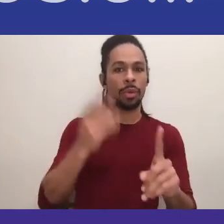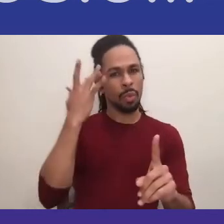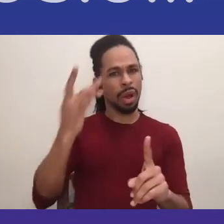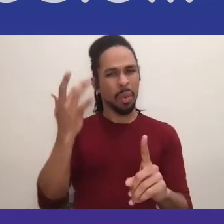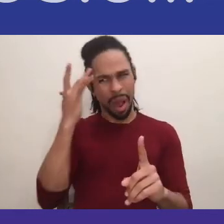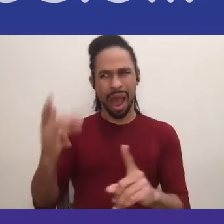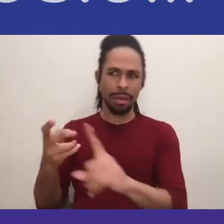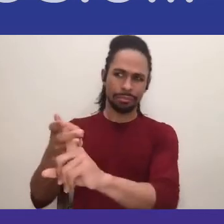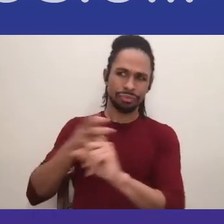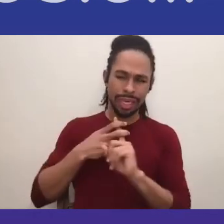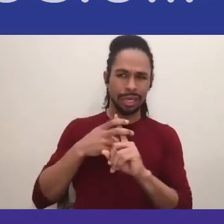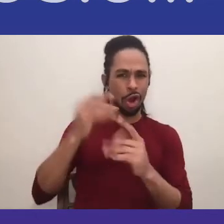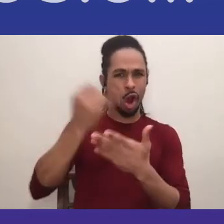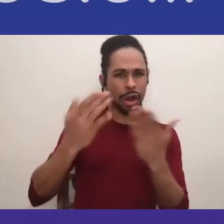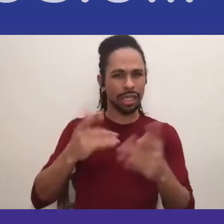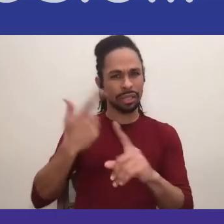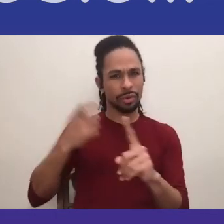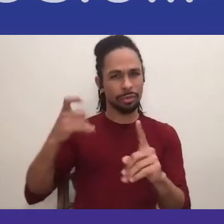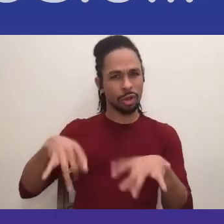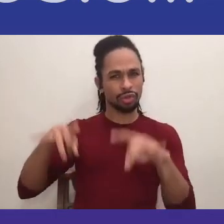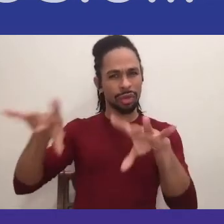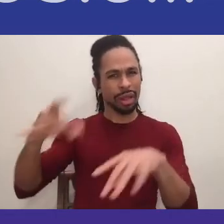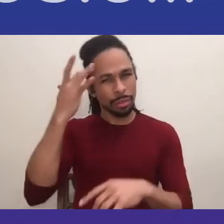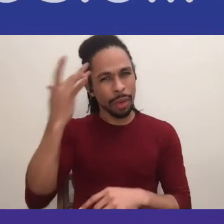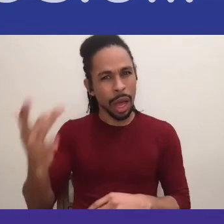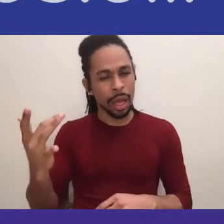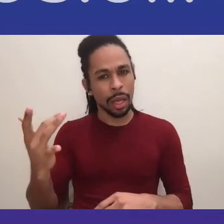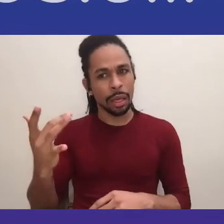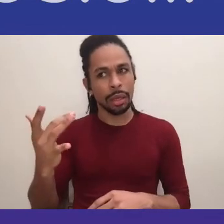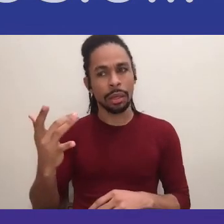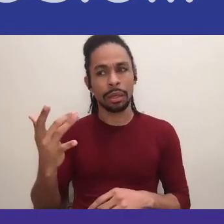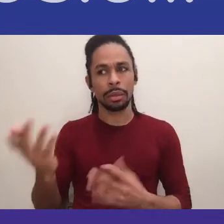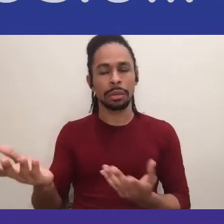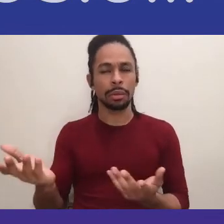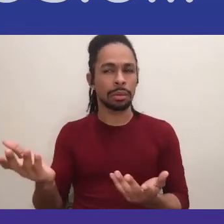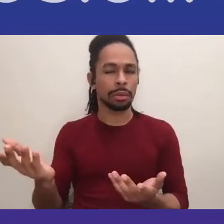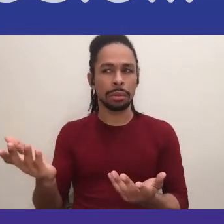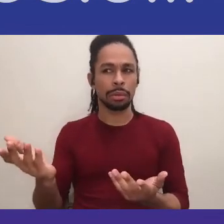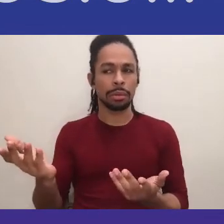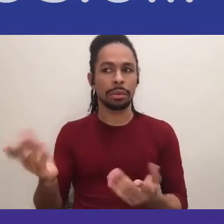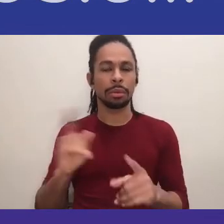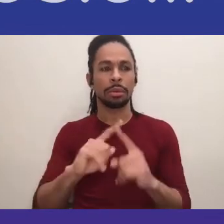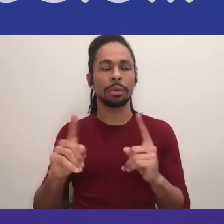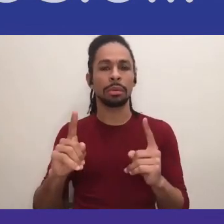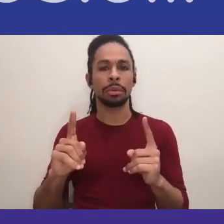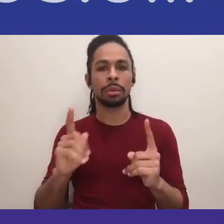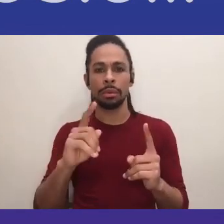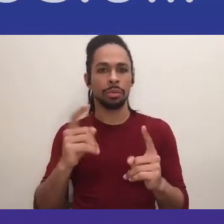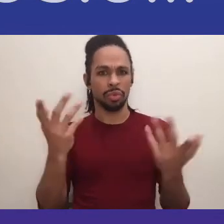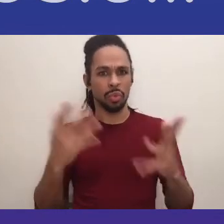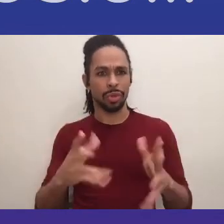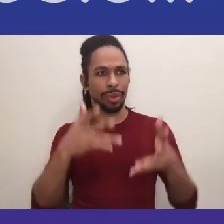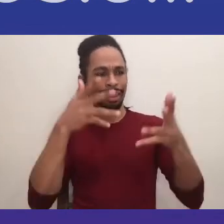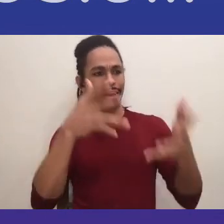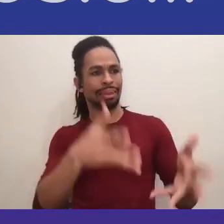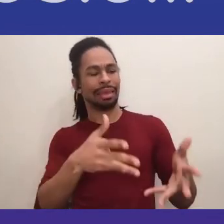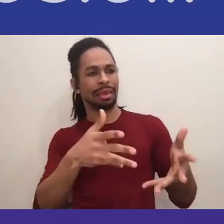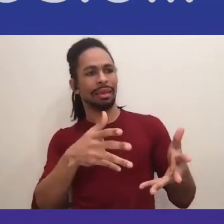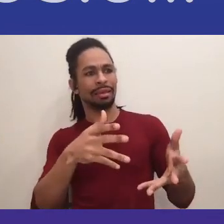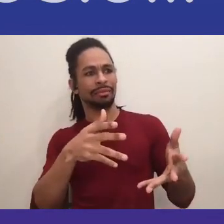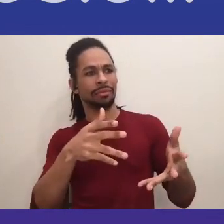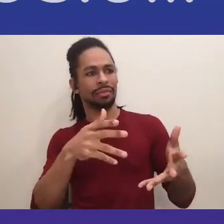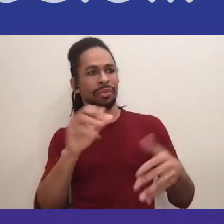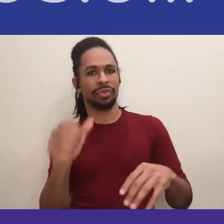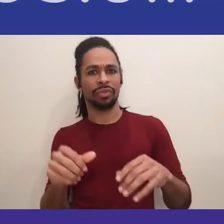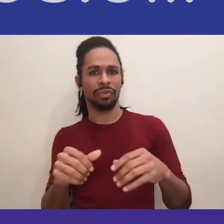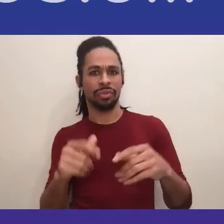Australia? Why not? You know, so, but it's like not to leave the other thing with no